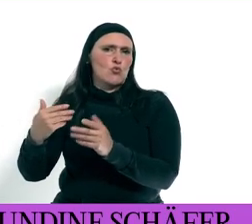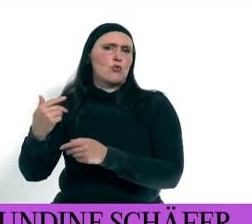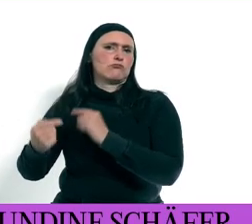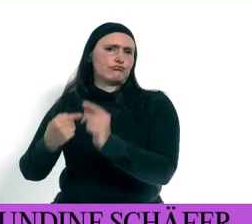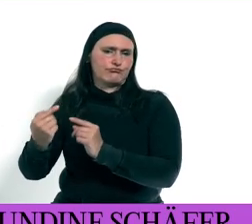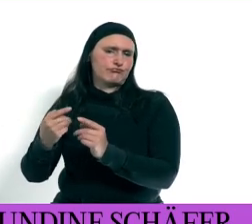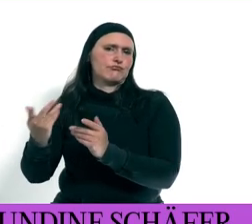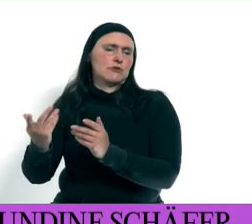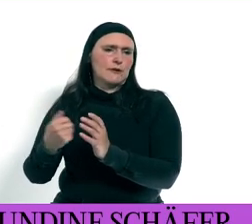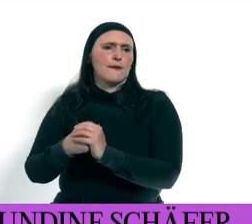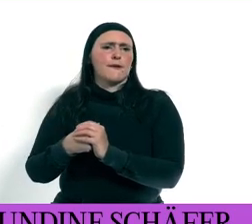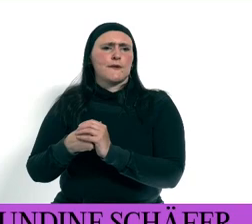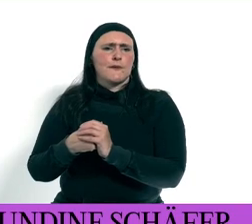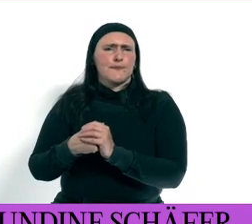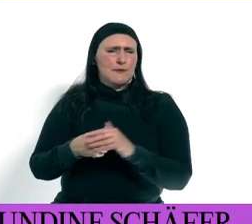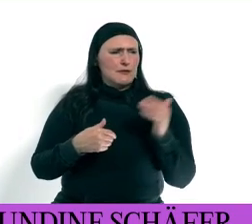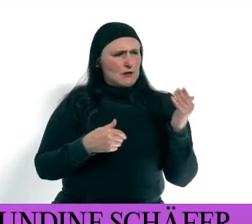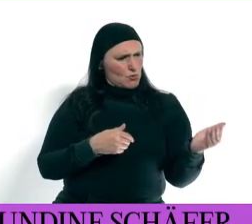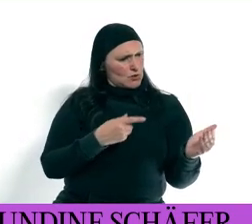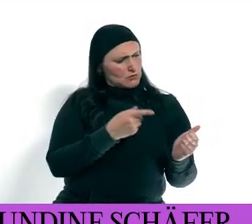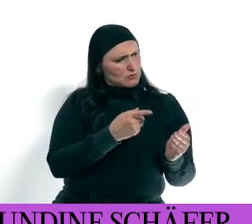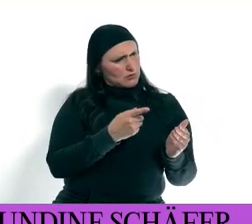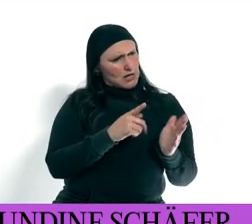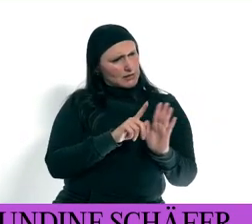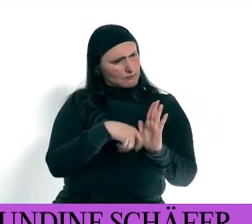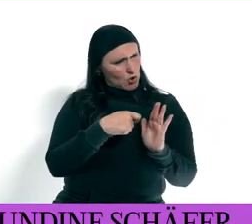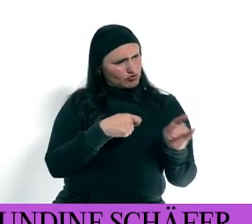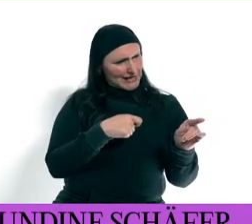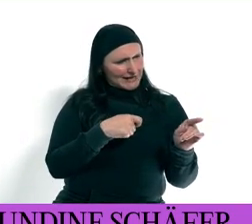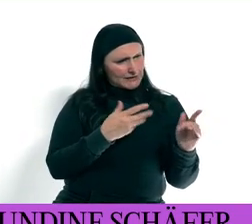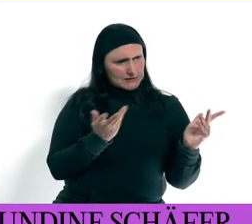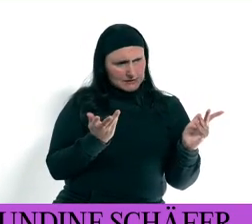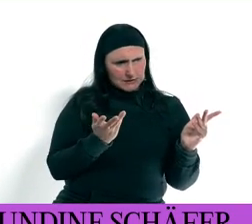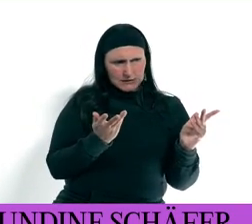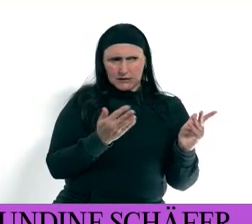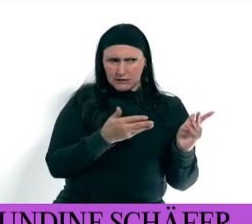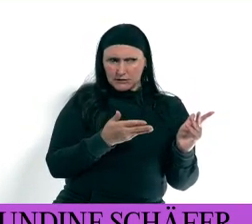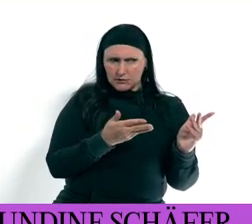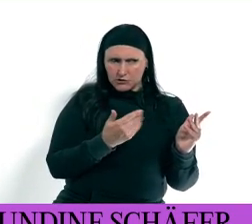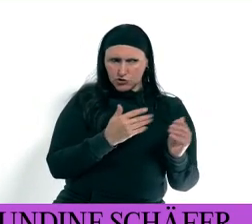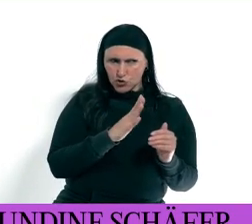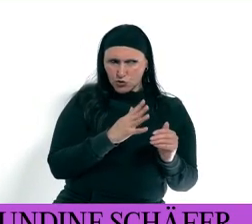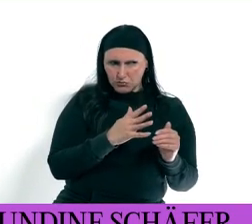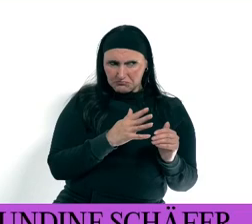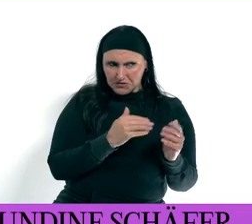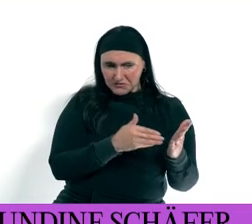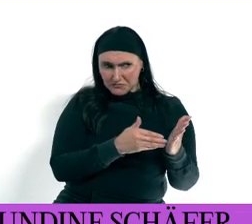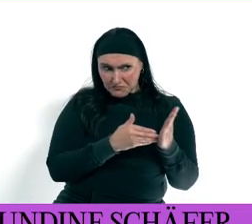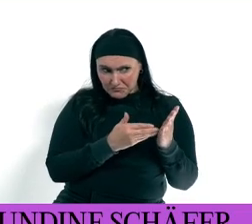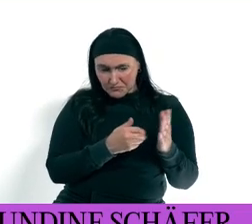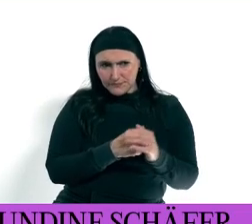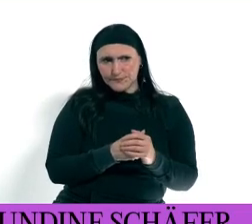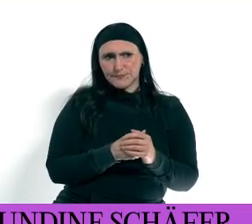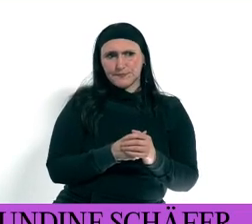Projekte angeht. Auch Lippi und Mabub arbeiten ja an einem neuen Projekt für die Documenta. Ich glaube, ihr habt ein kleines